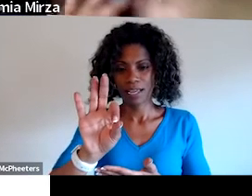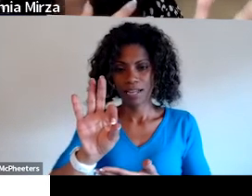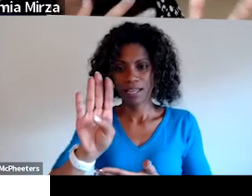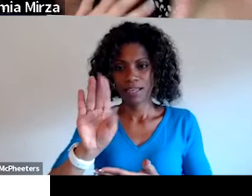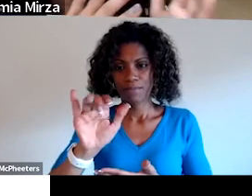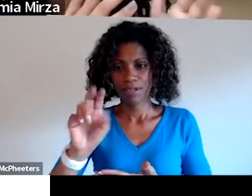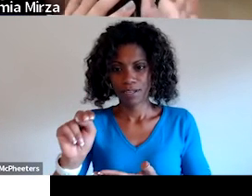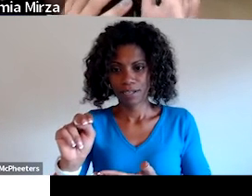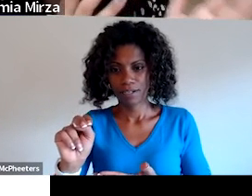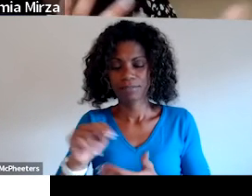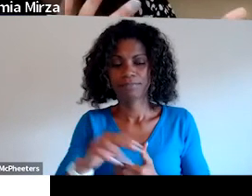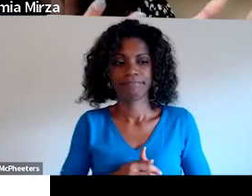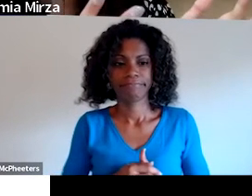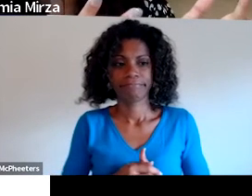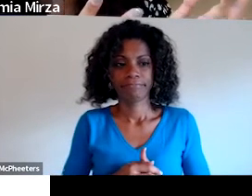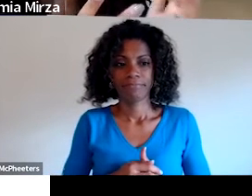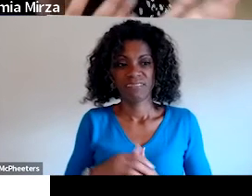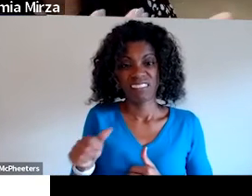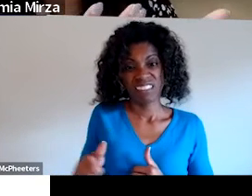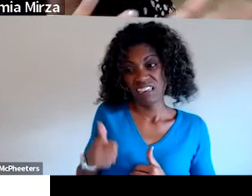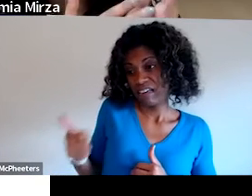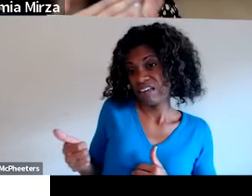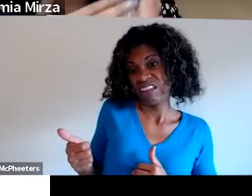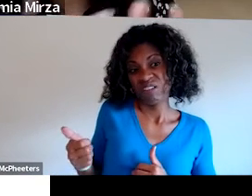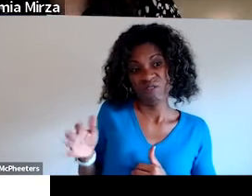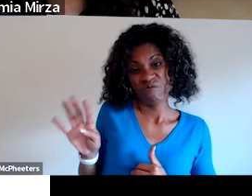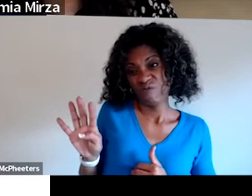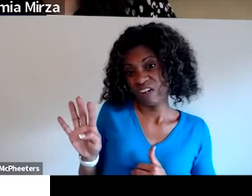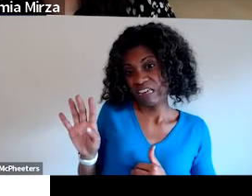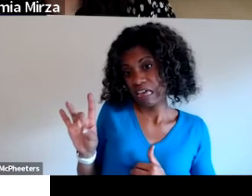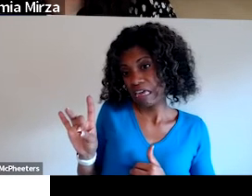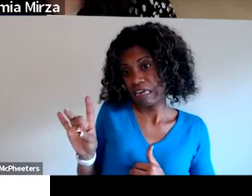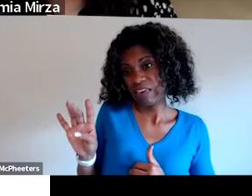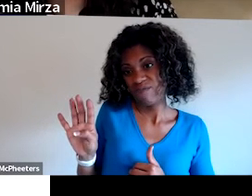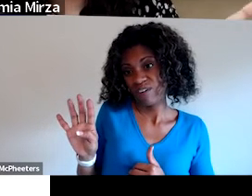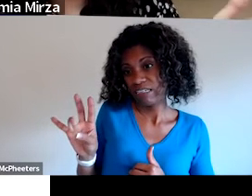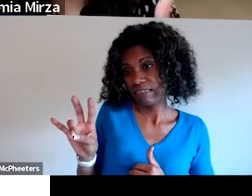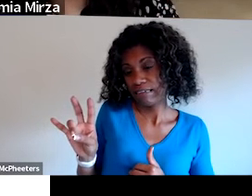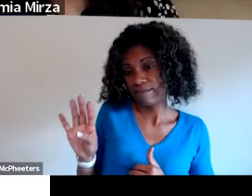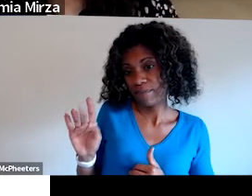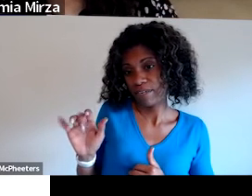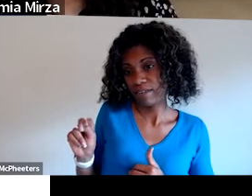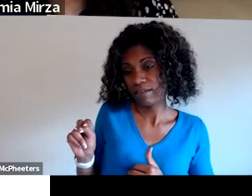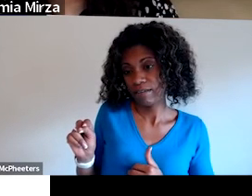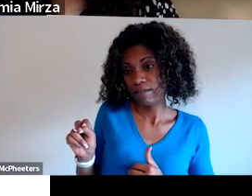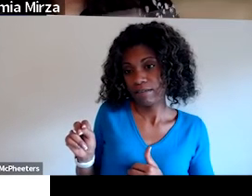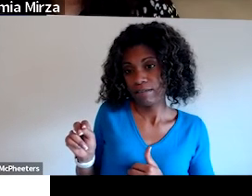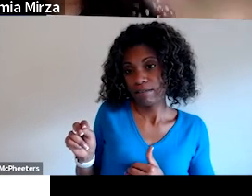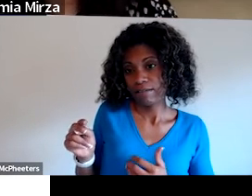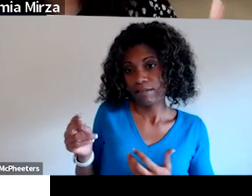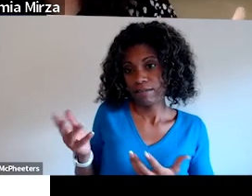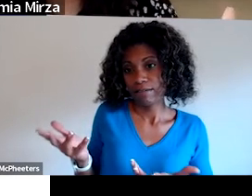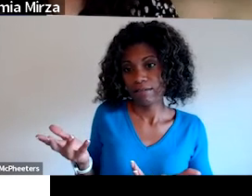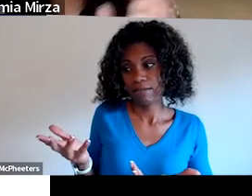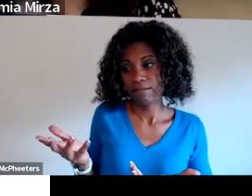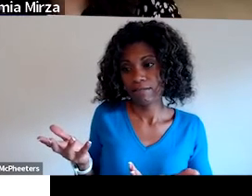billion pledged. Of that, about 4.2 was in the form of donations, 45 is in the form of commitments through investments, but